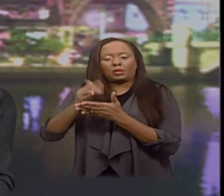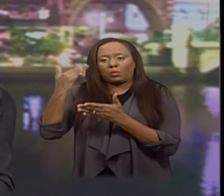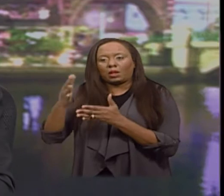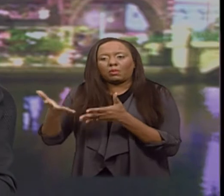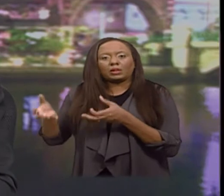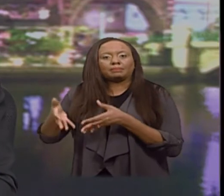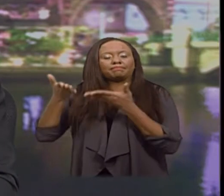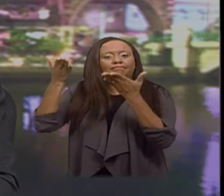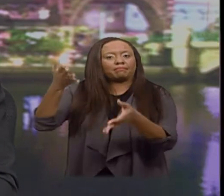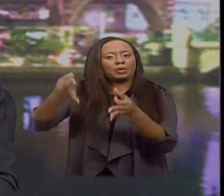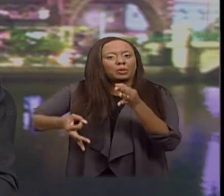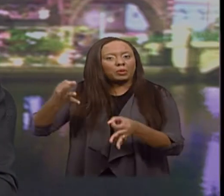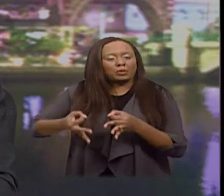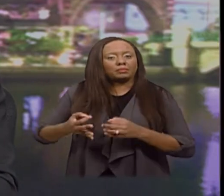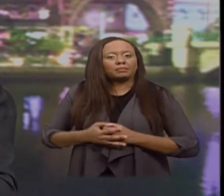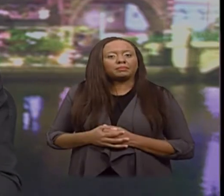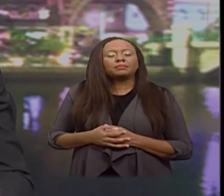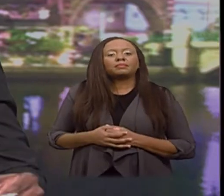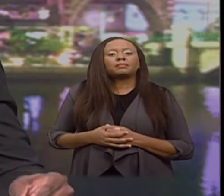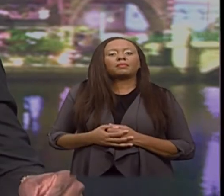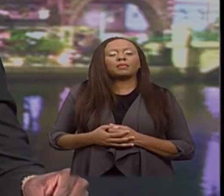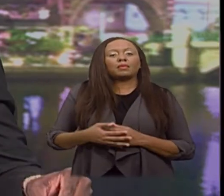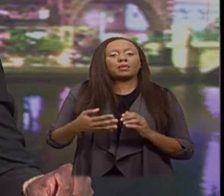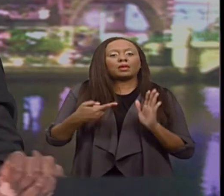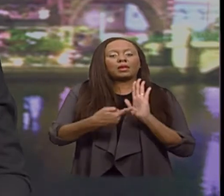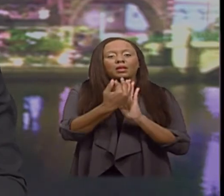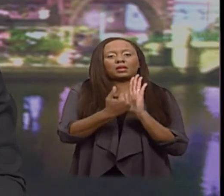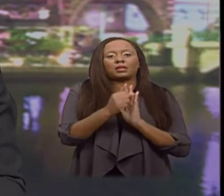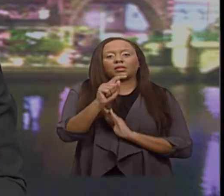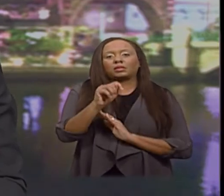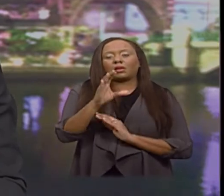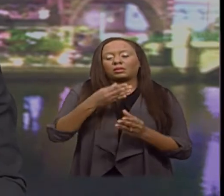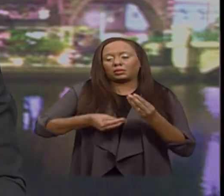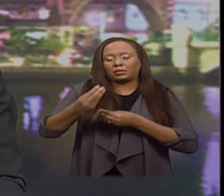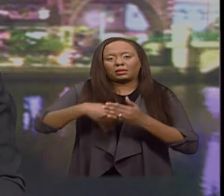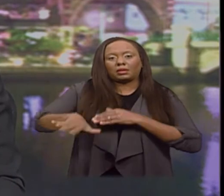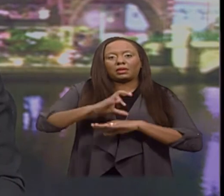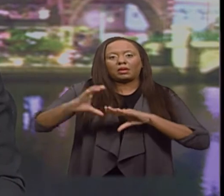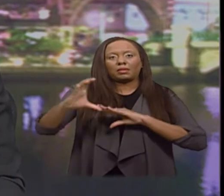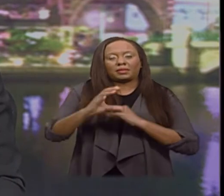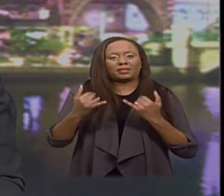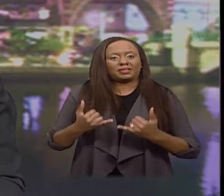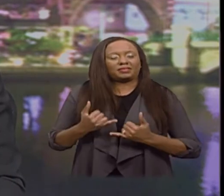Barbados. All right, time now to take a look at how stocks traded on selected exchanges across the region.